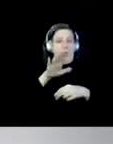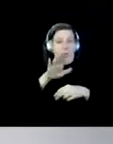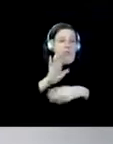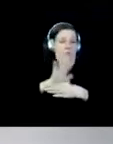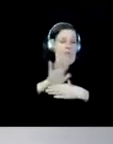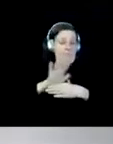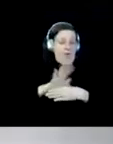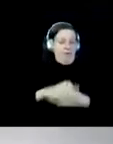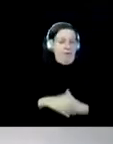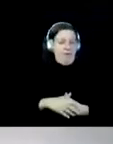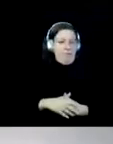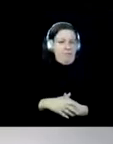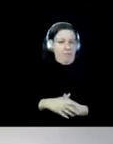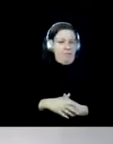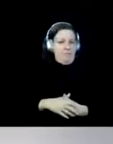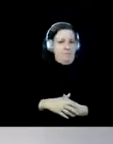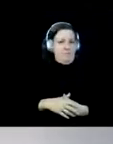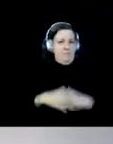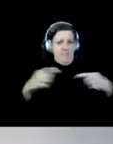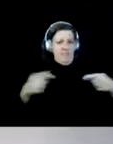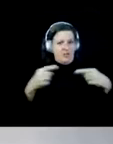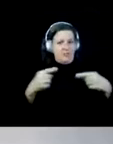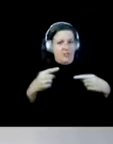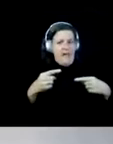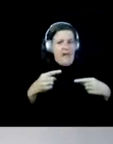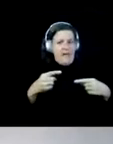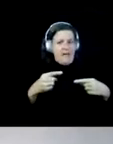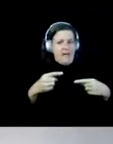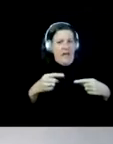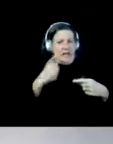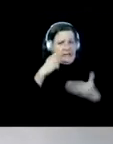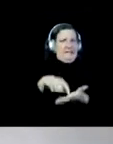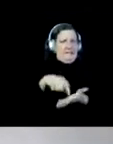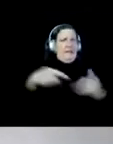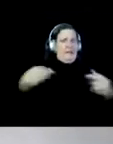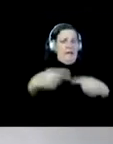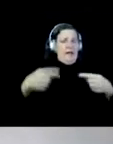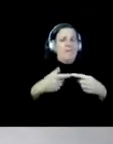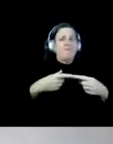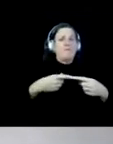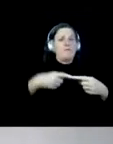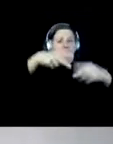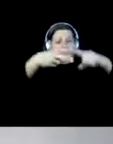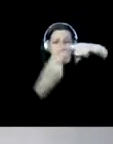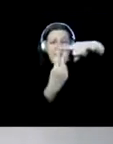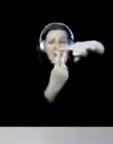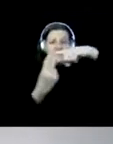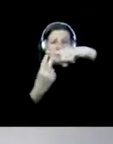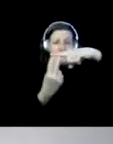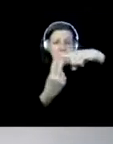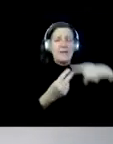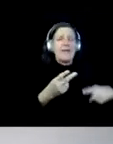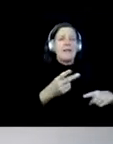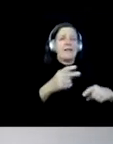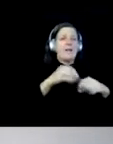there's pain that's palpable from being suspended and talking, and you can see it in your eyes, but I know that that's not the focal point, or necessarily